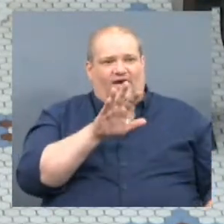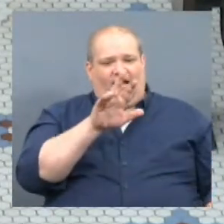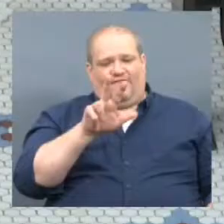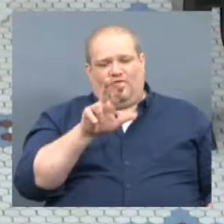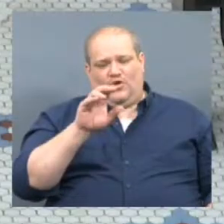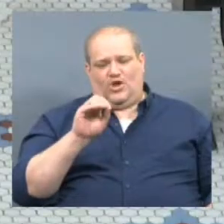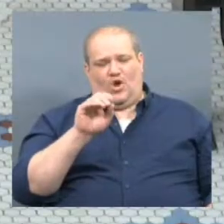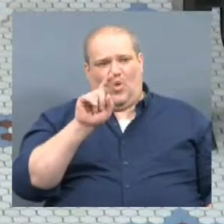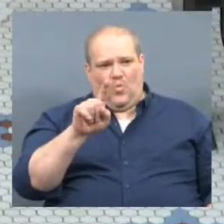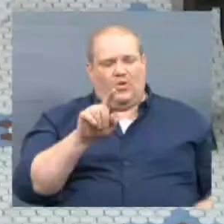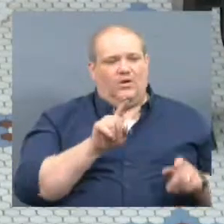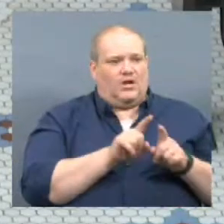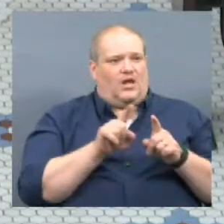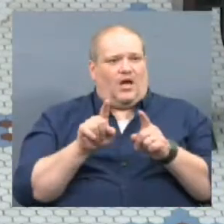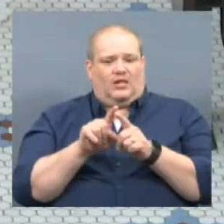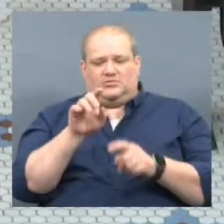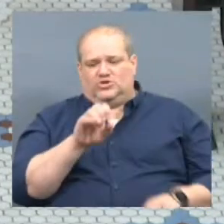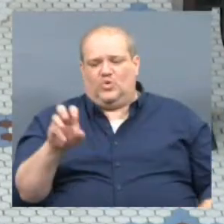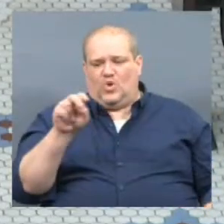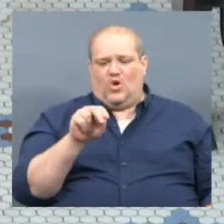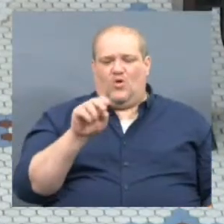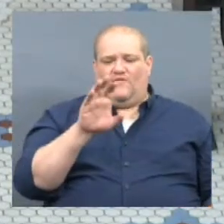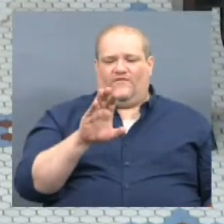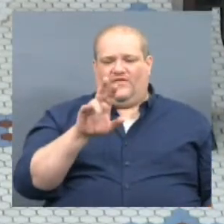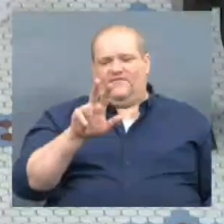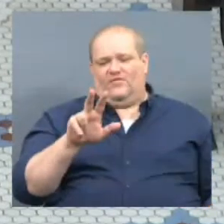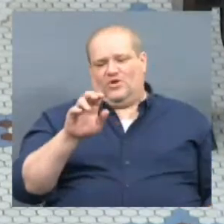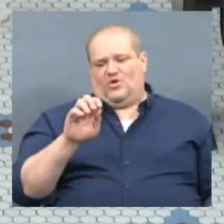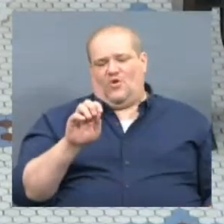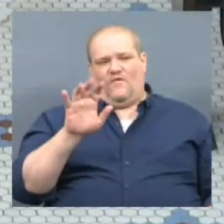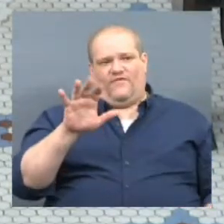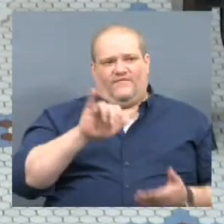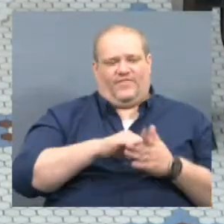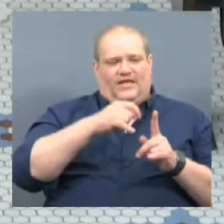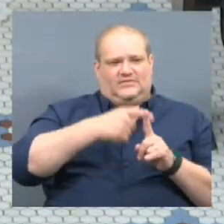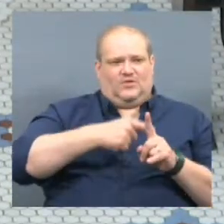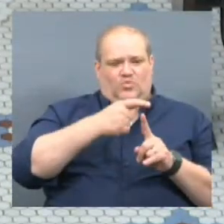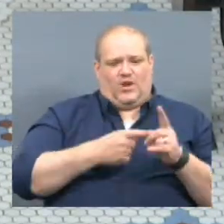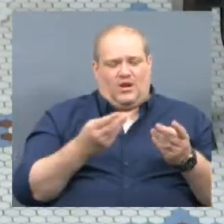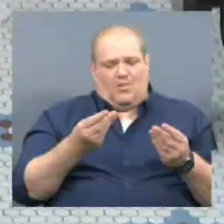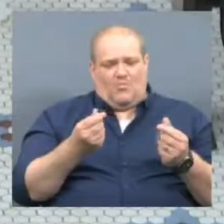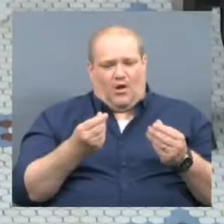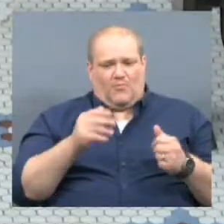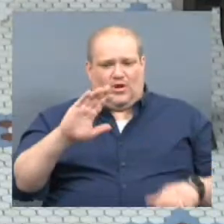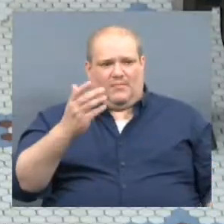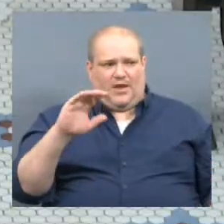5301. They also own 5305, which is a rental property apparently.